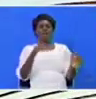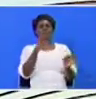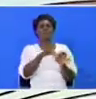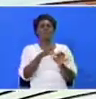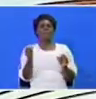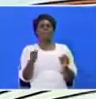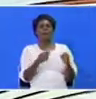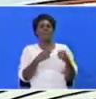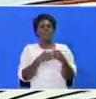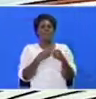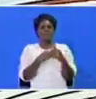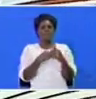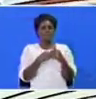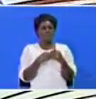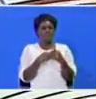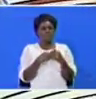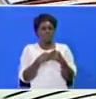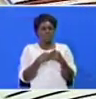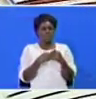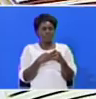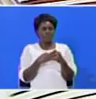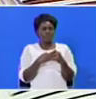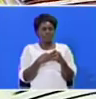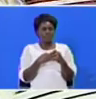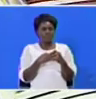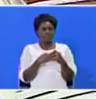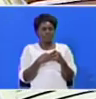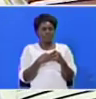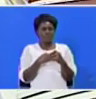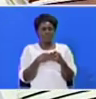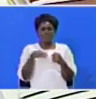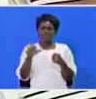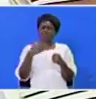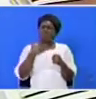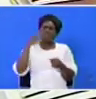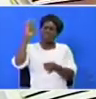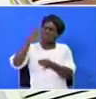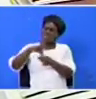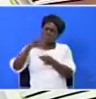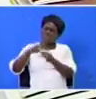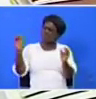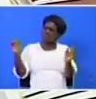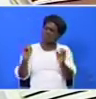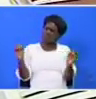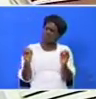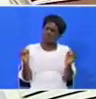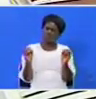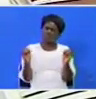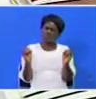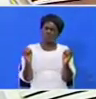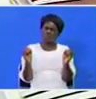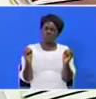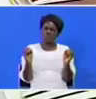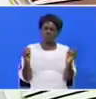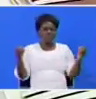August. You think the tactics to delay the election? They've never wanted to have this election. And it's obvious,